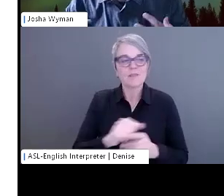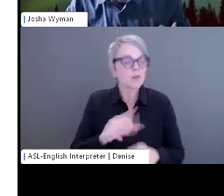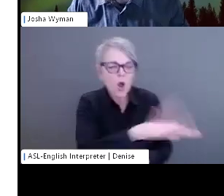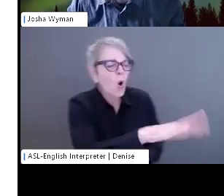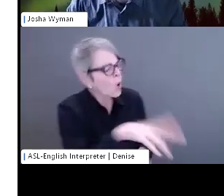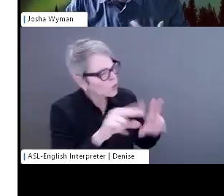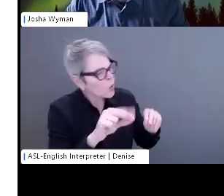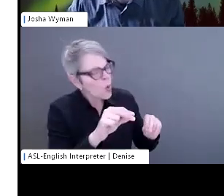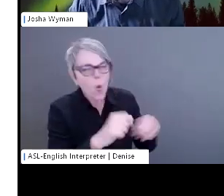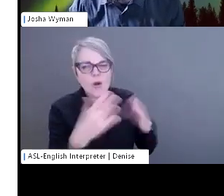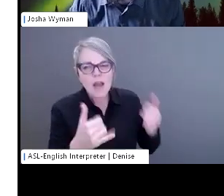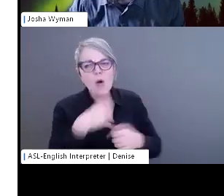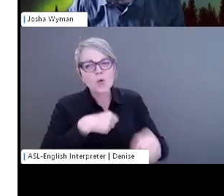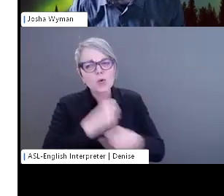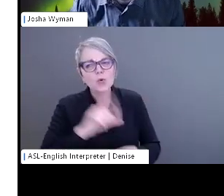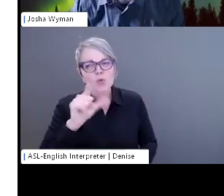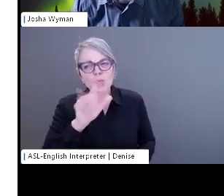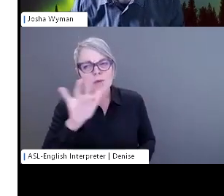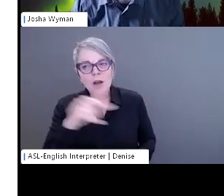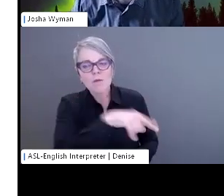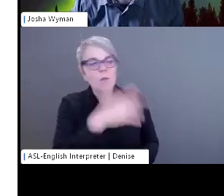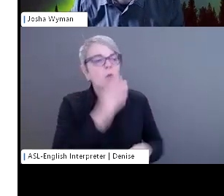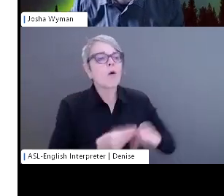2025, might create distress, might increase confusion.